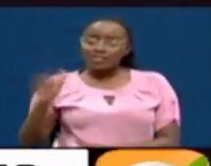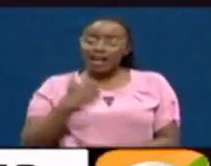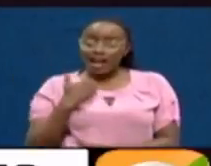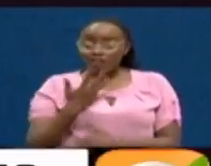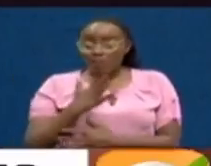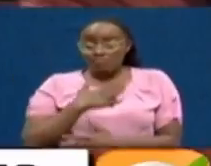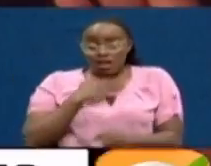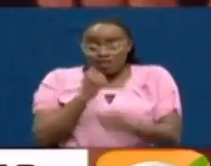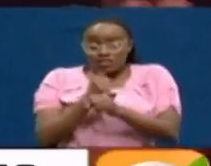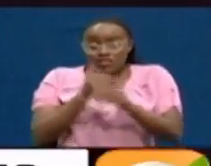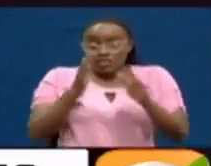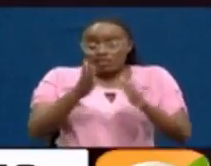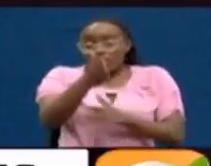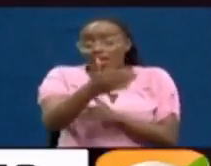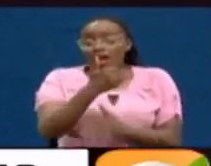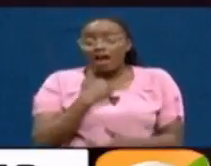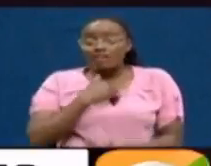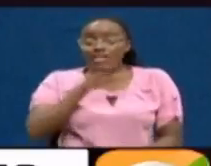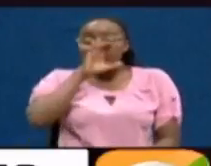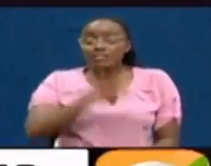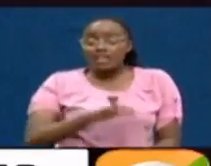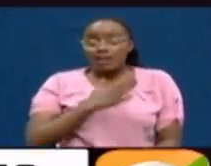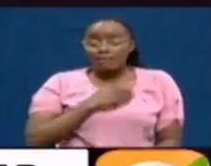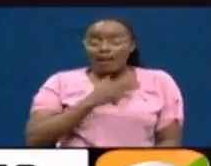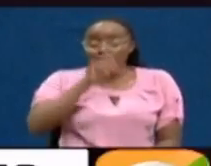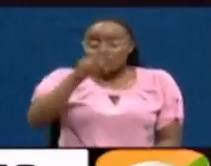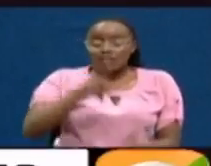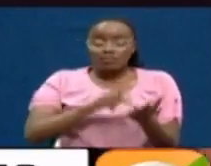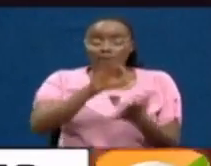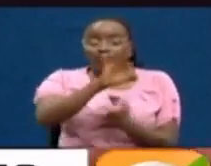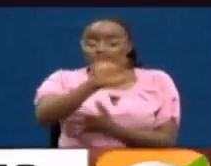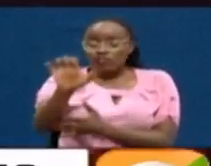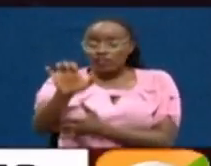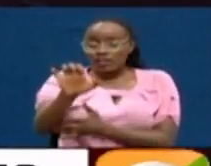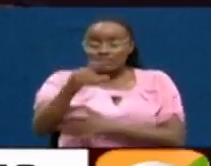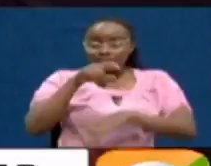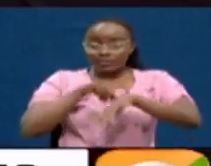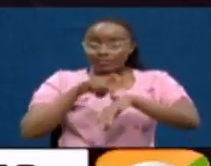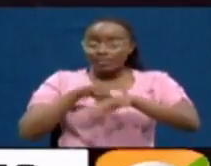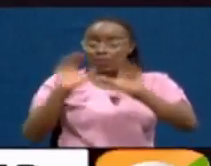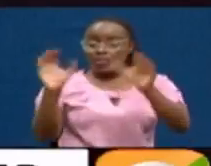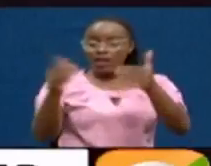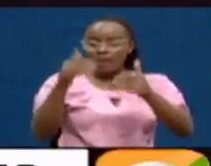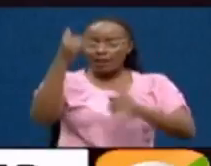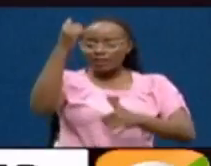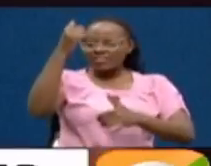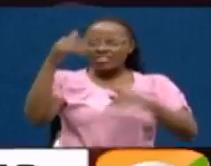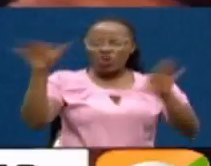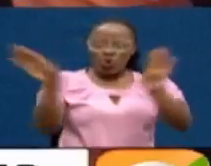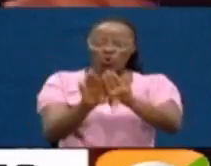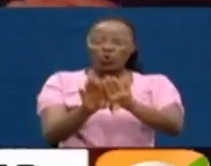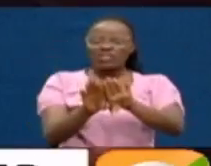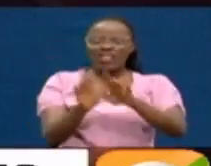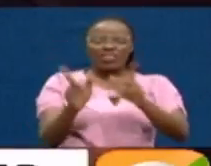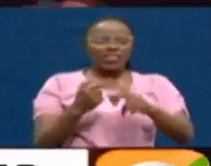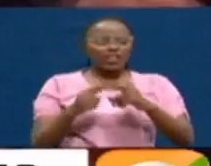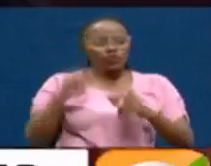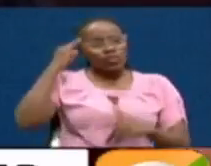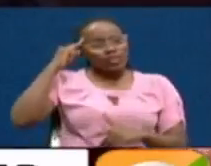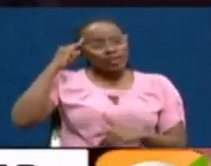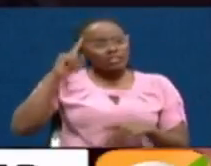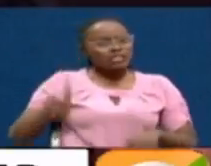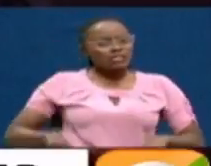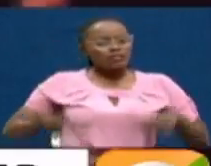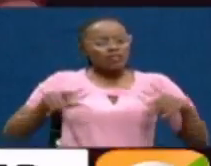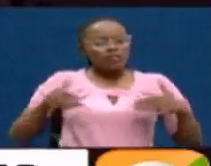there, I have my school, my son's school fees to be paid. So by the time the company is shutting down, you can only think of